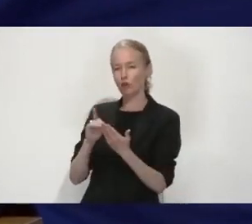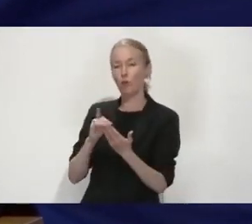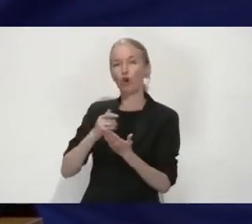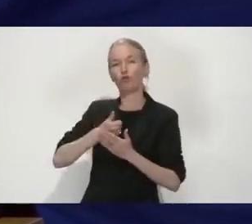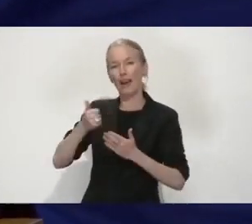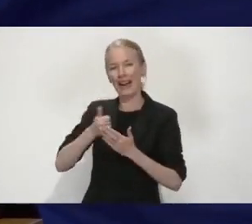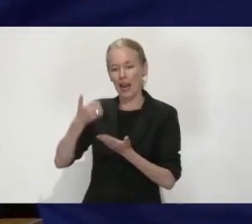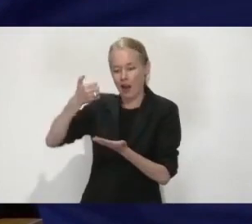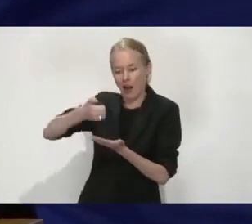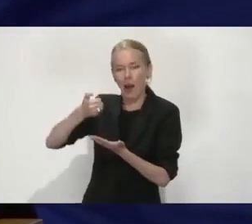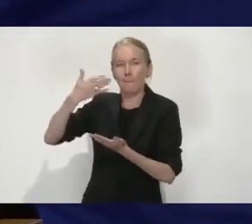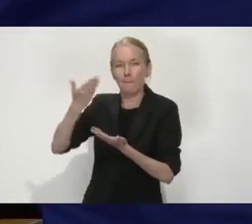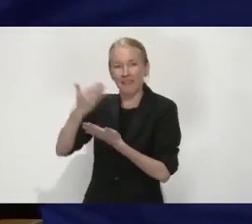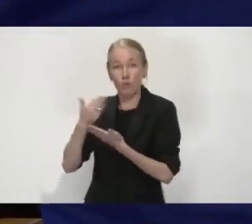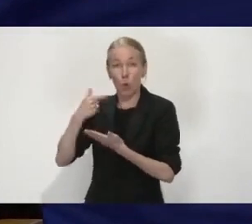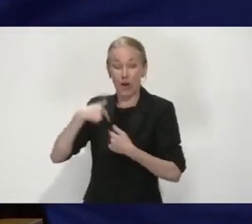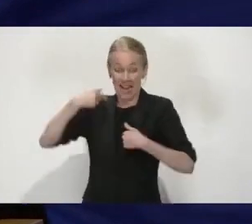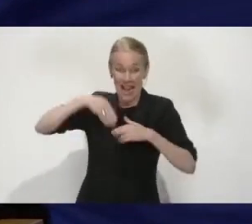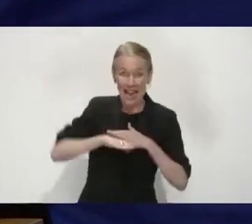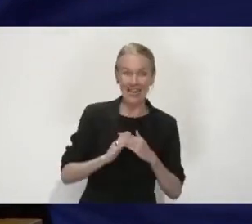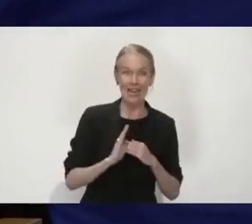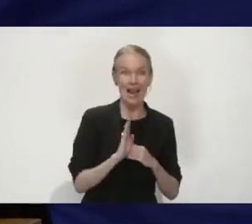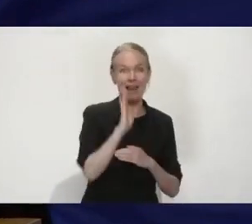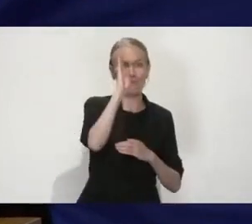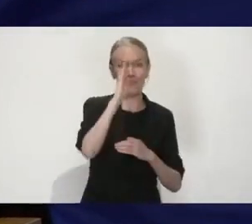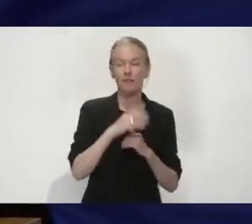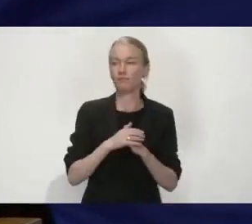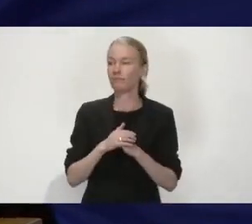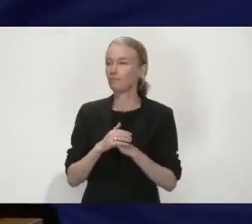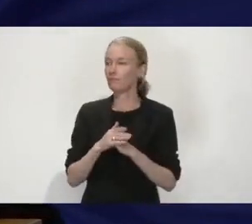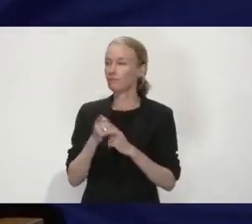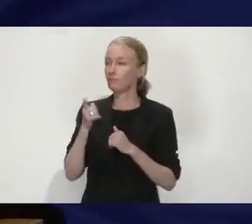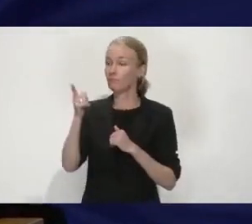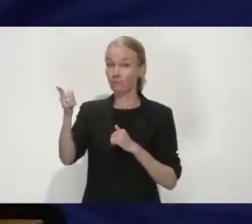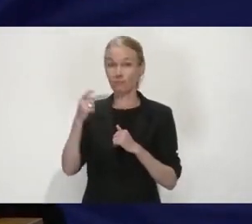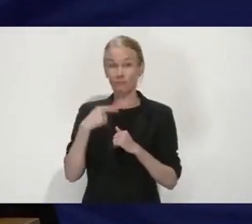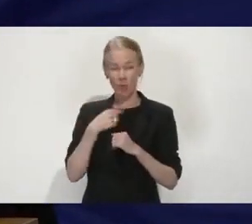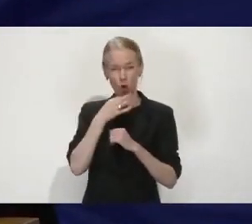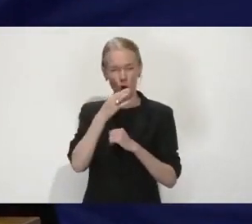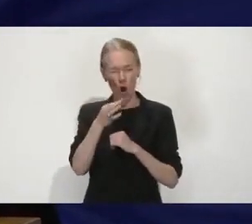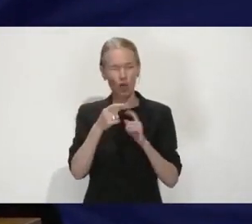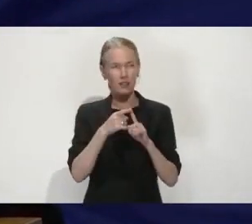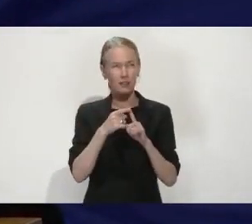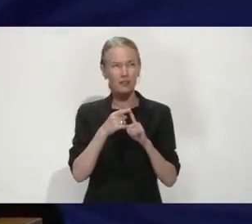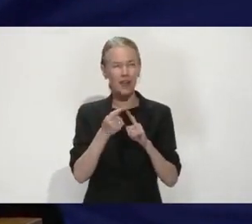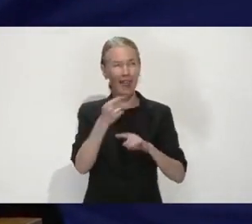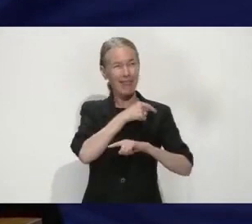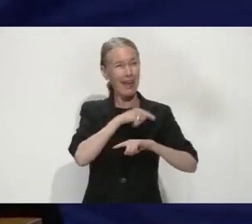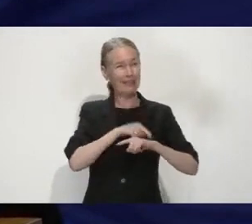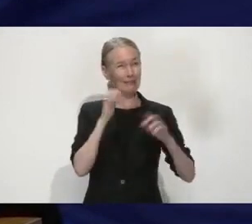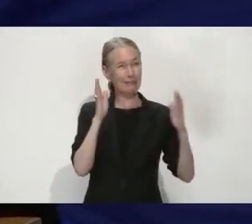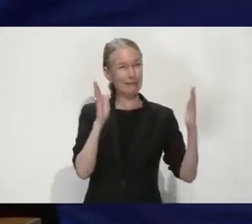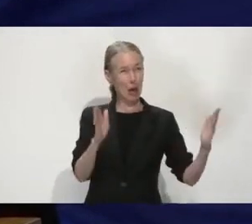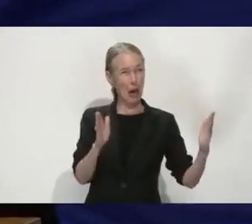done over that period? The day 12 tests that were done over that period were